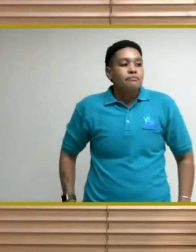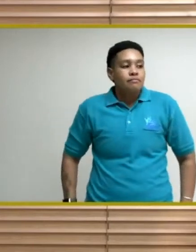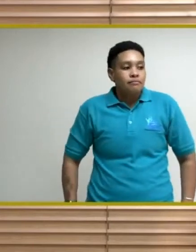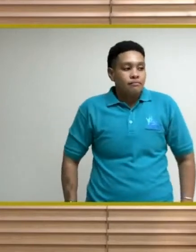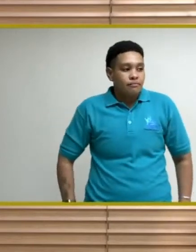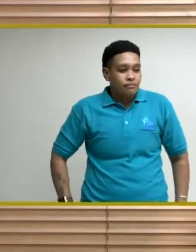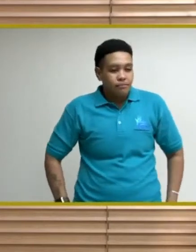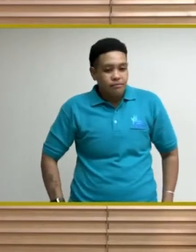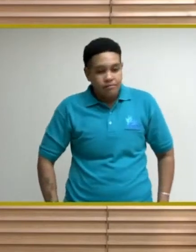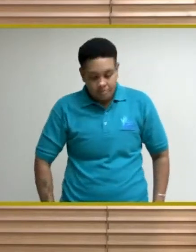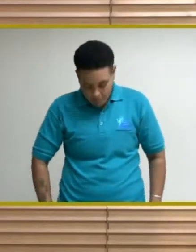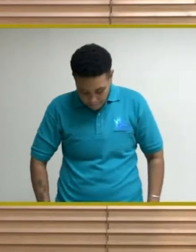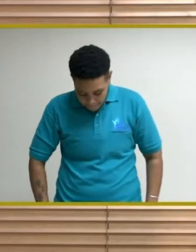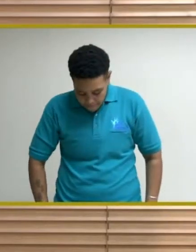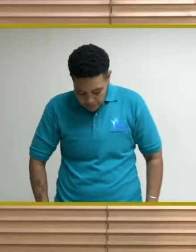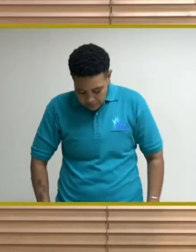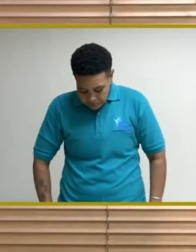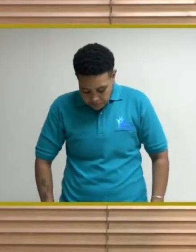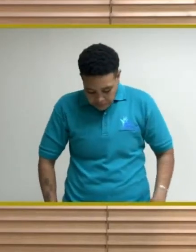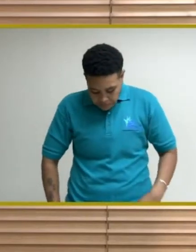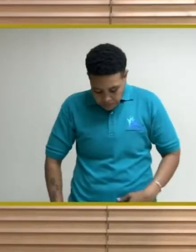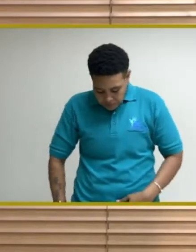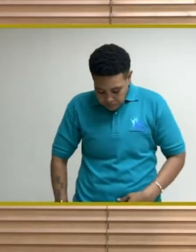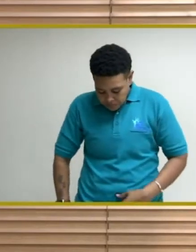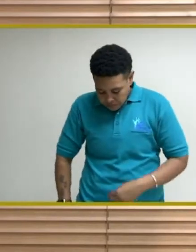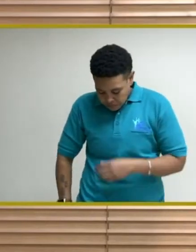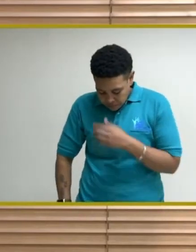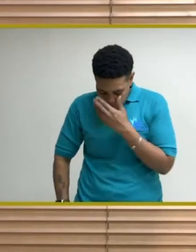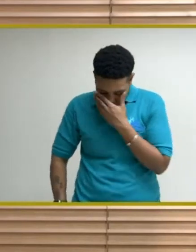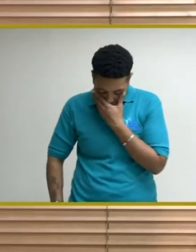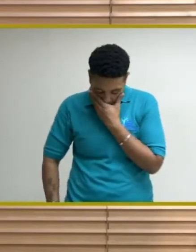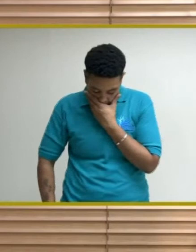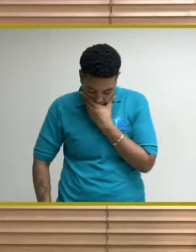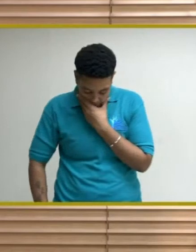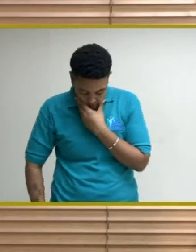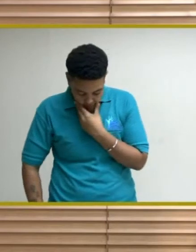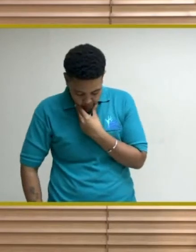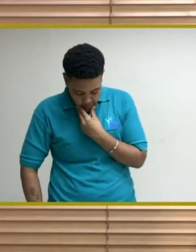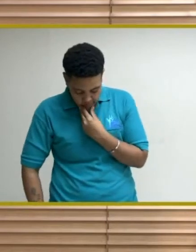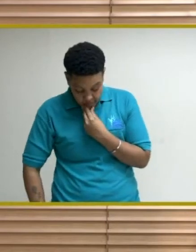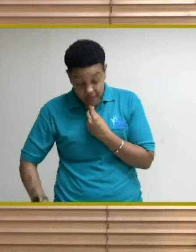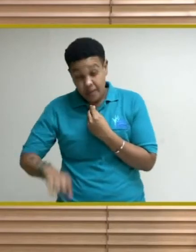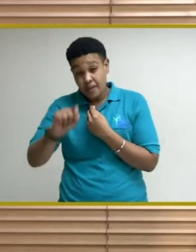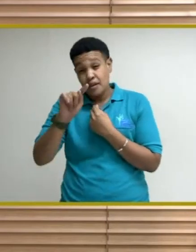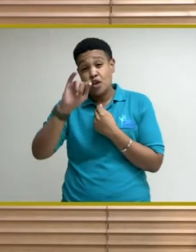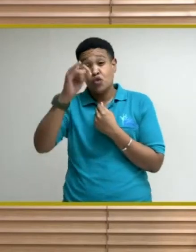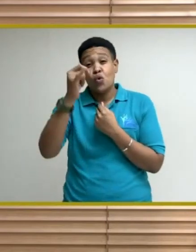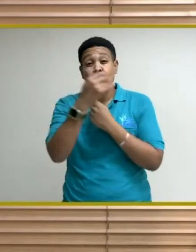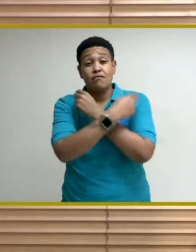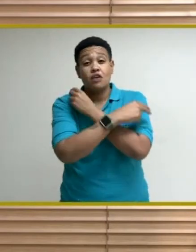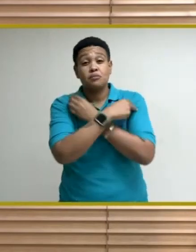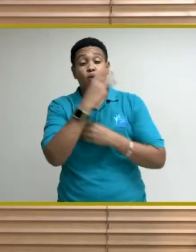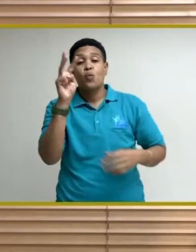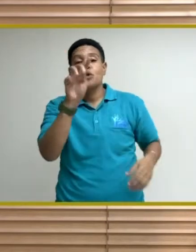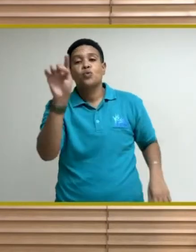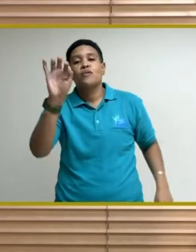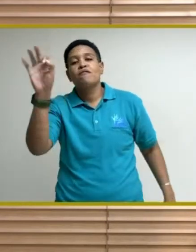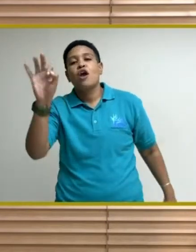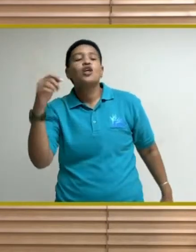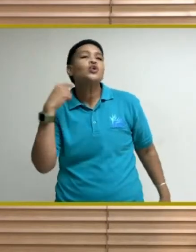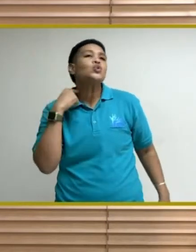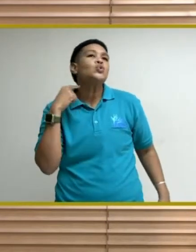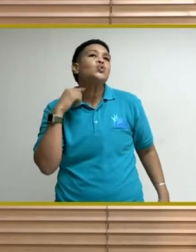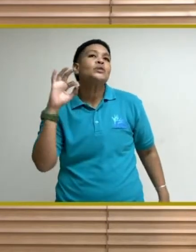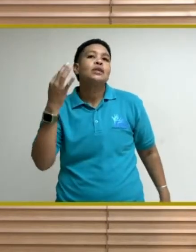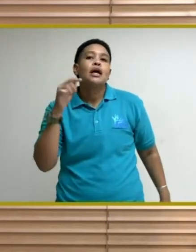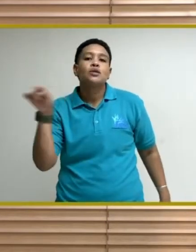Hospital, Wednesday to Friday, June 9th to 11th, 9 a.m. to 2 p.m.